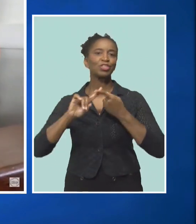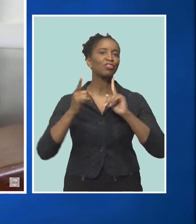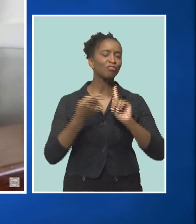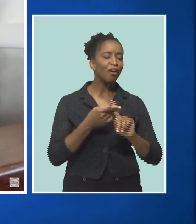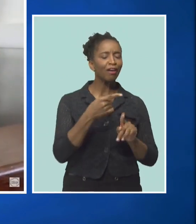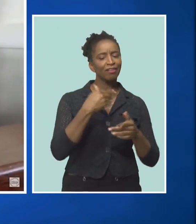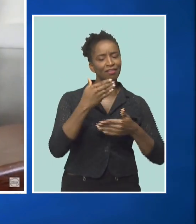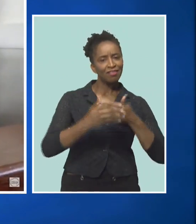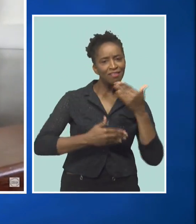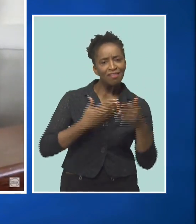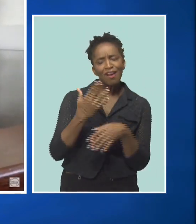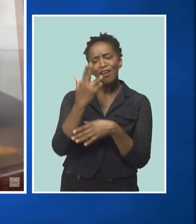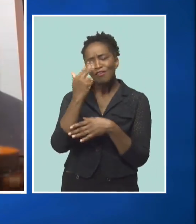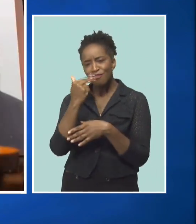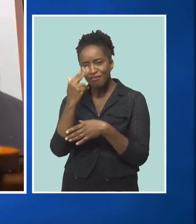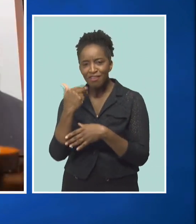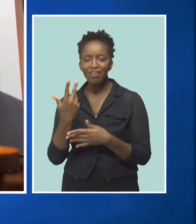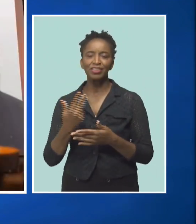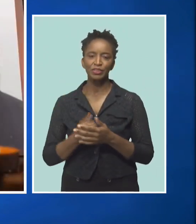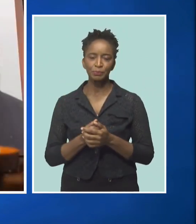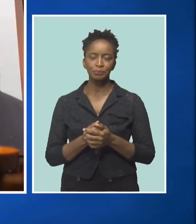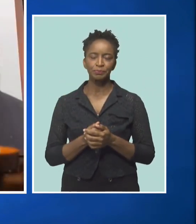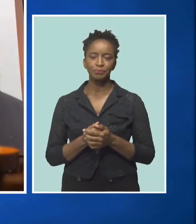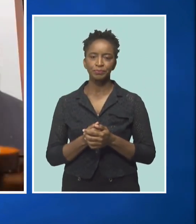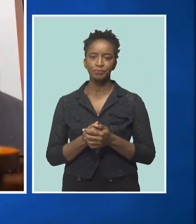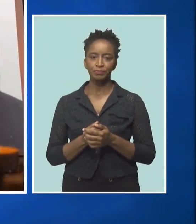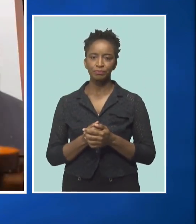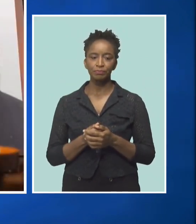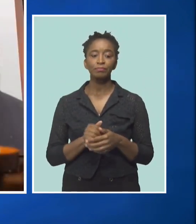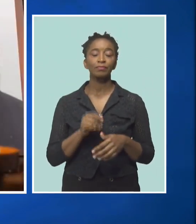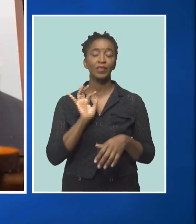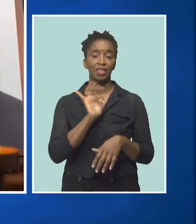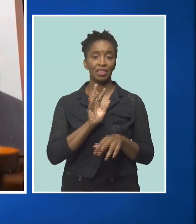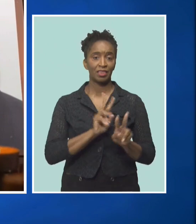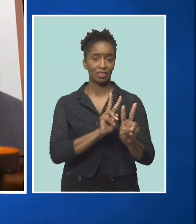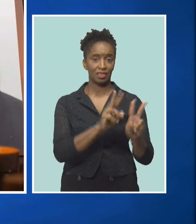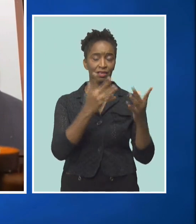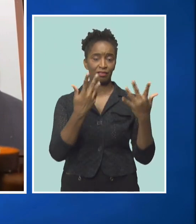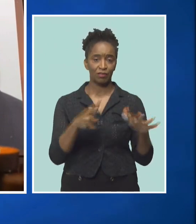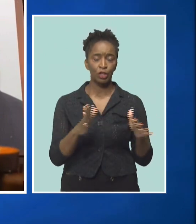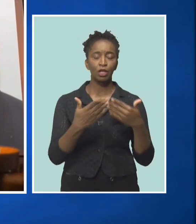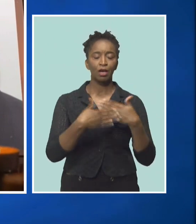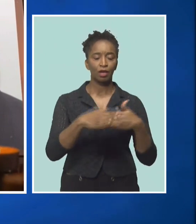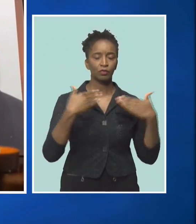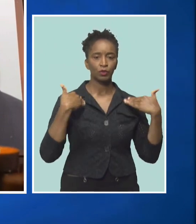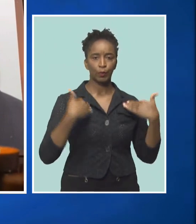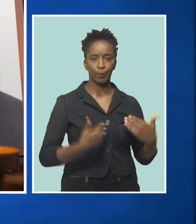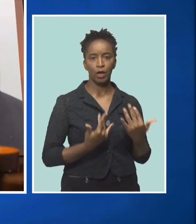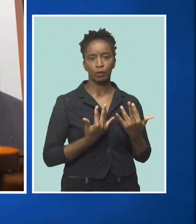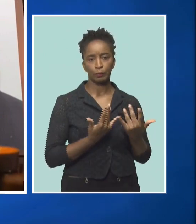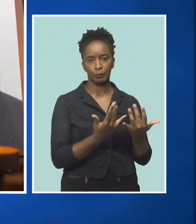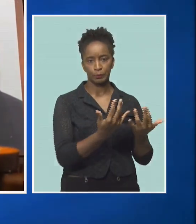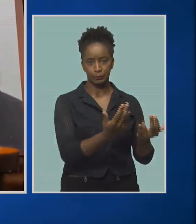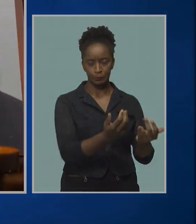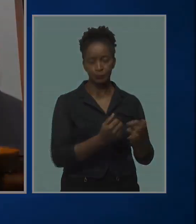private cremation ceremony followed the service of Thanksgiving. Anesta Henry, CBC